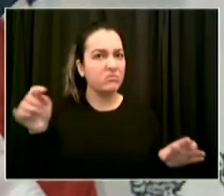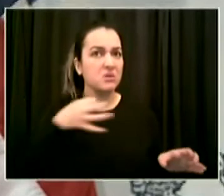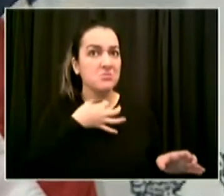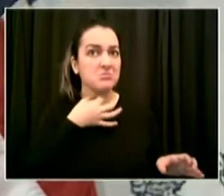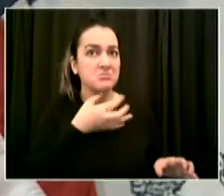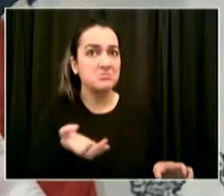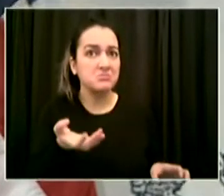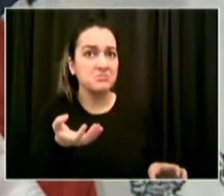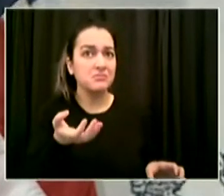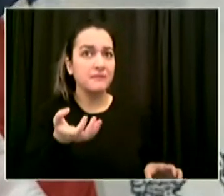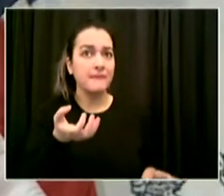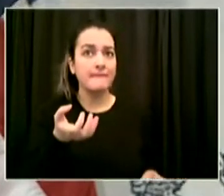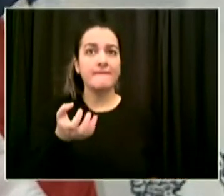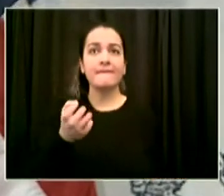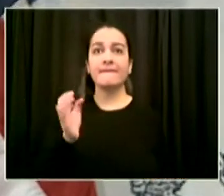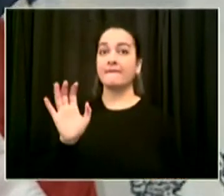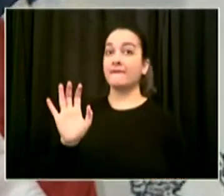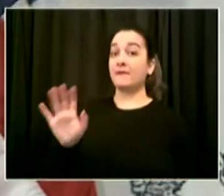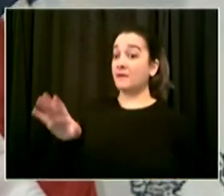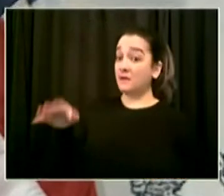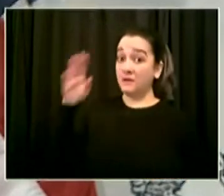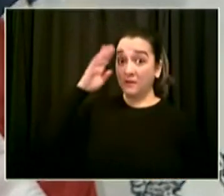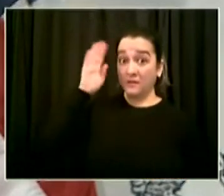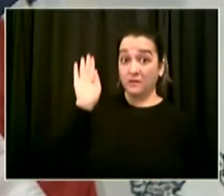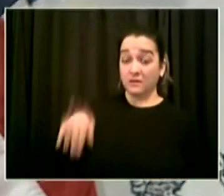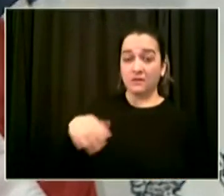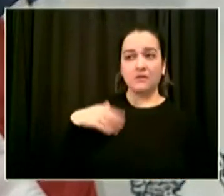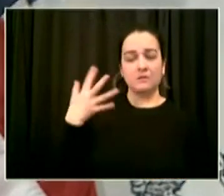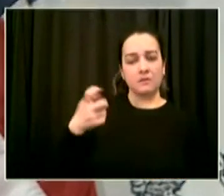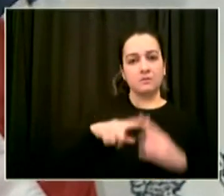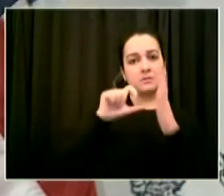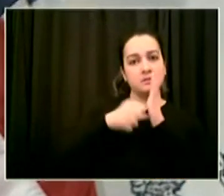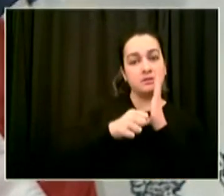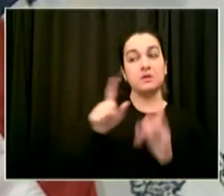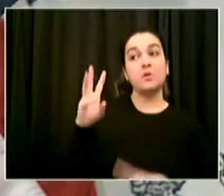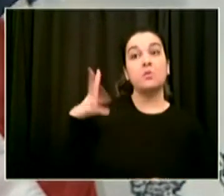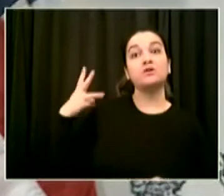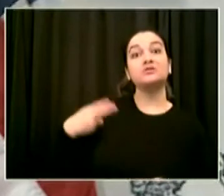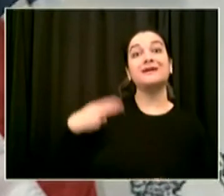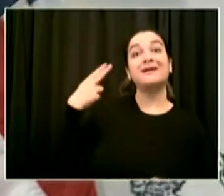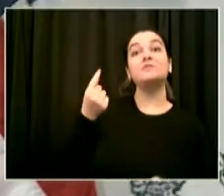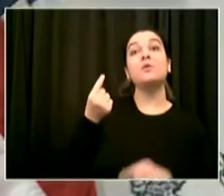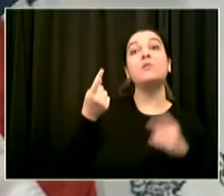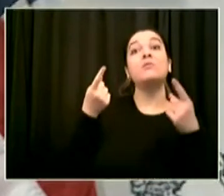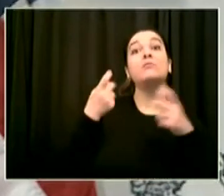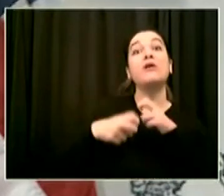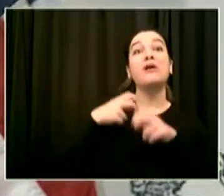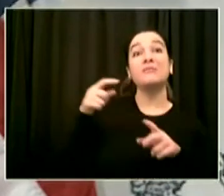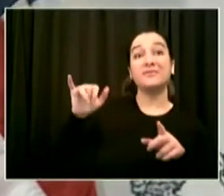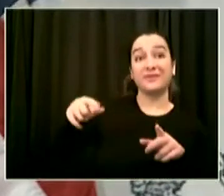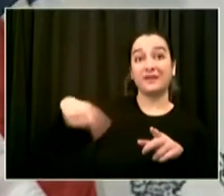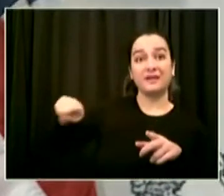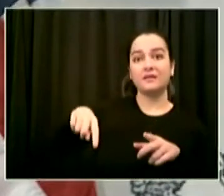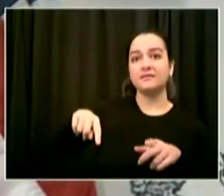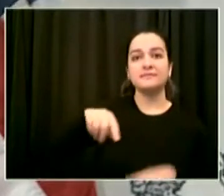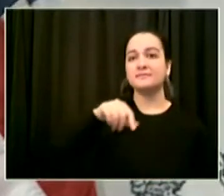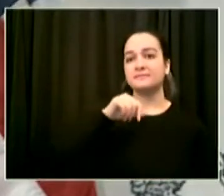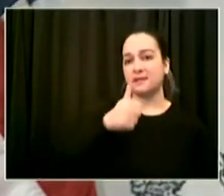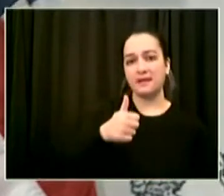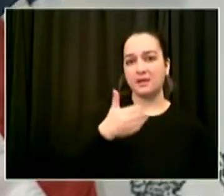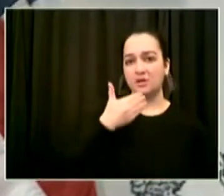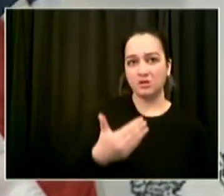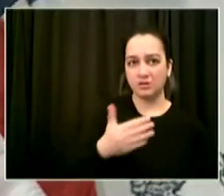need. If a site is in a community, particularly a community hard hit by COVID, it should be all about reaching out to that